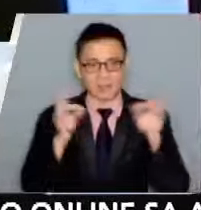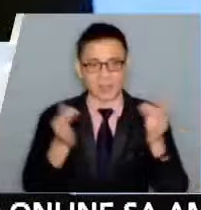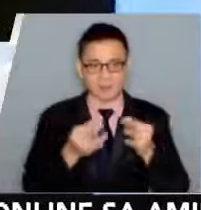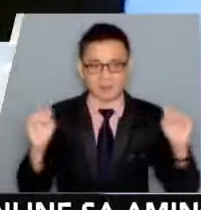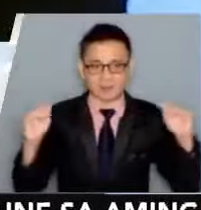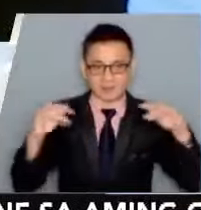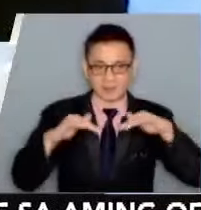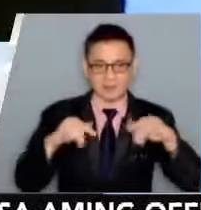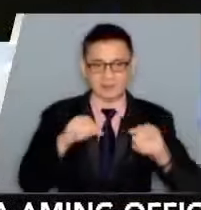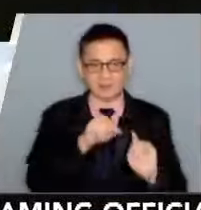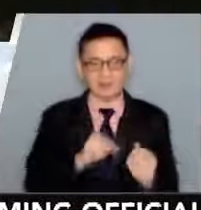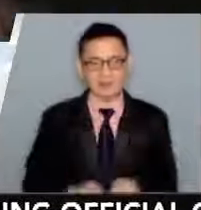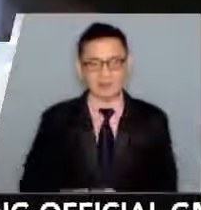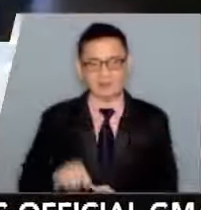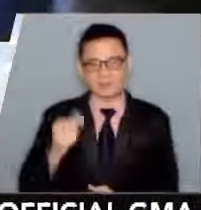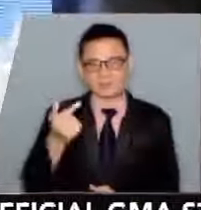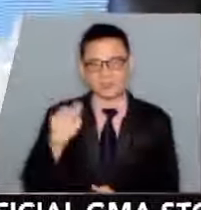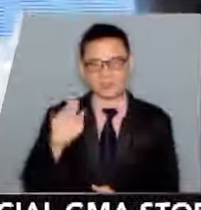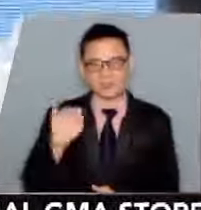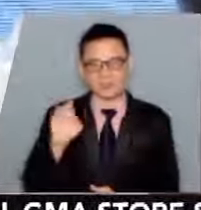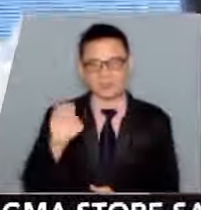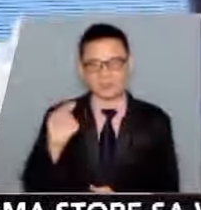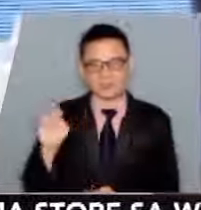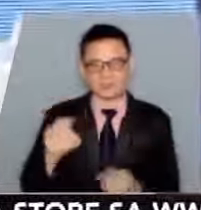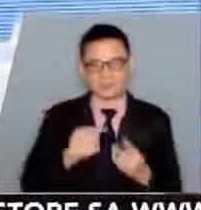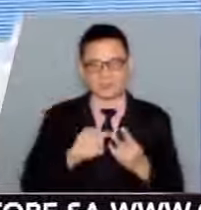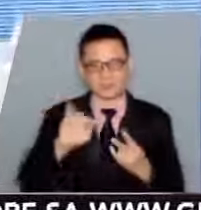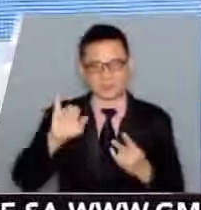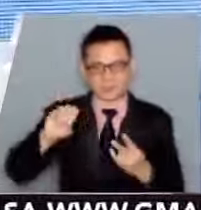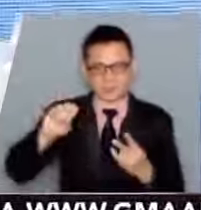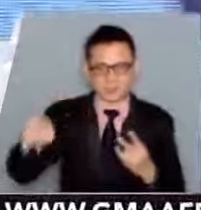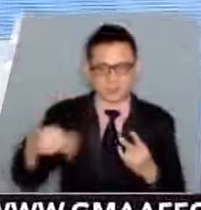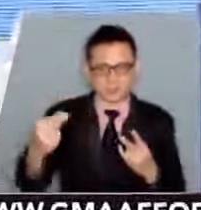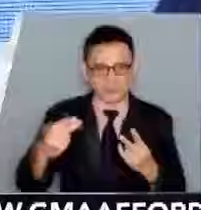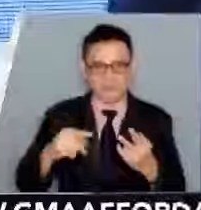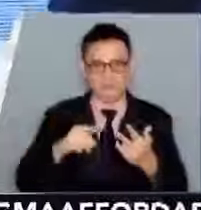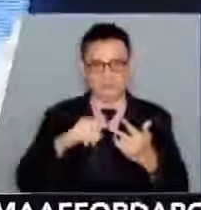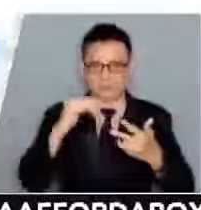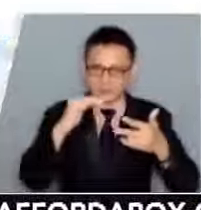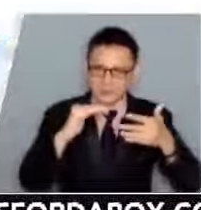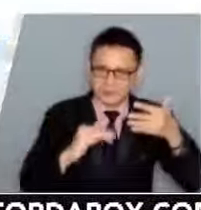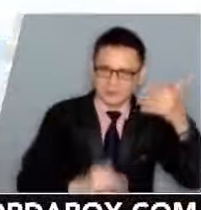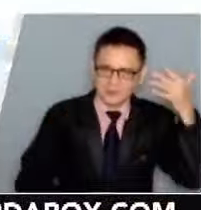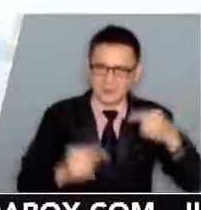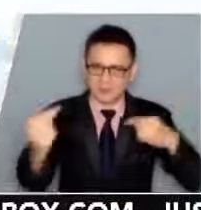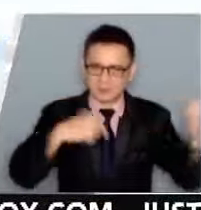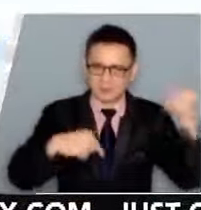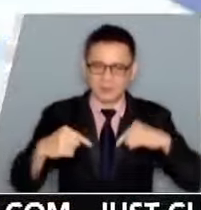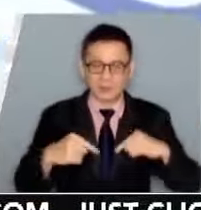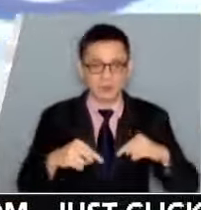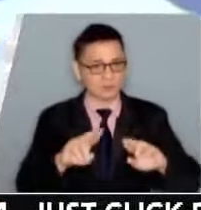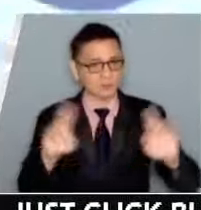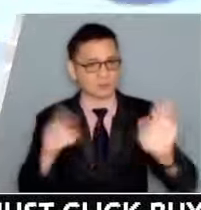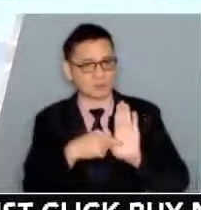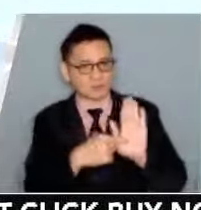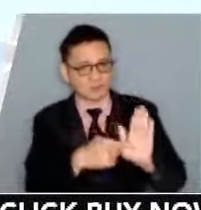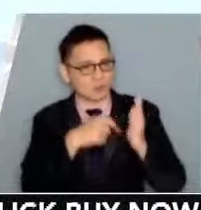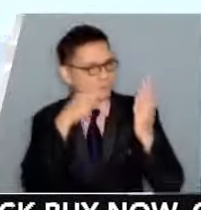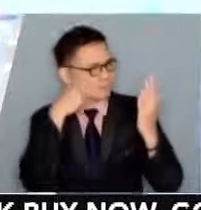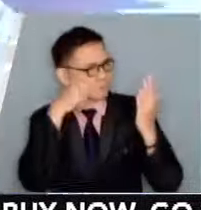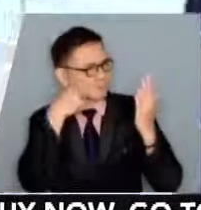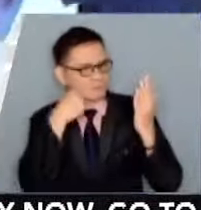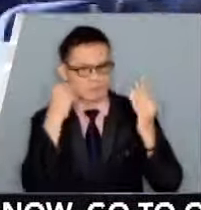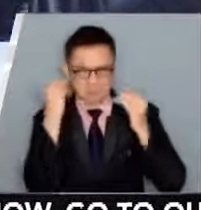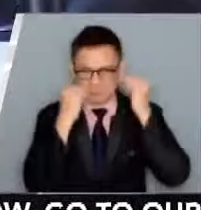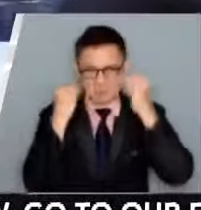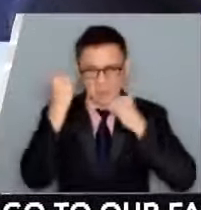Daddy Josh at kids na sina Nemo at Jet. Ready na rin to share her makeup tutorial. Cute naman nila talaga. Makeup tutorial sa man si